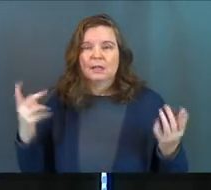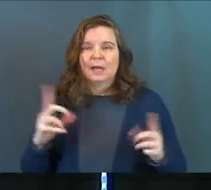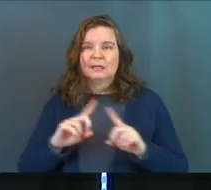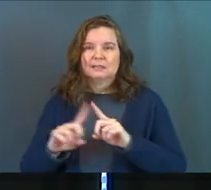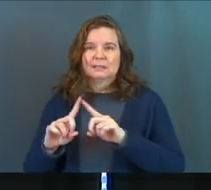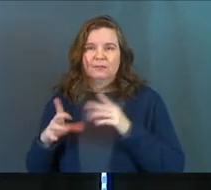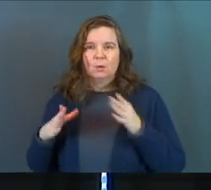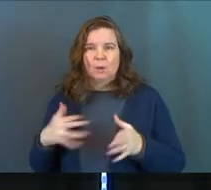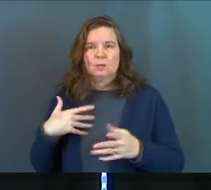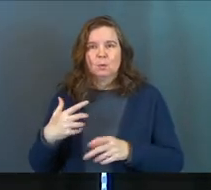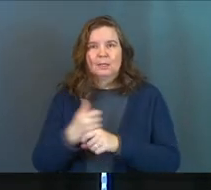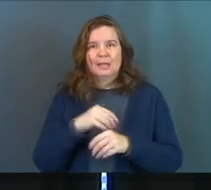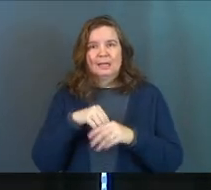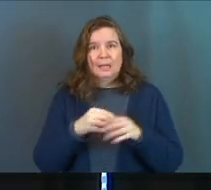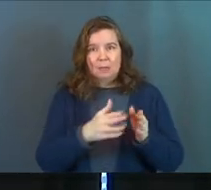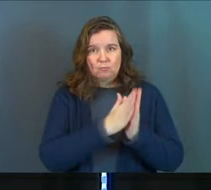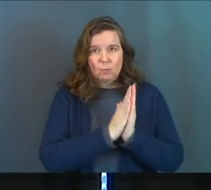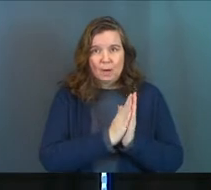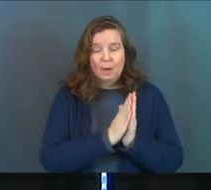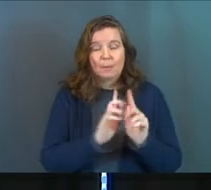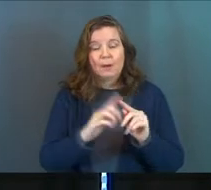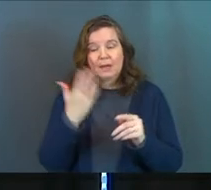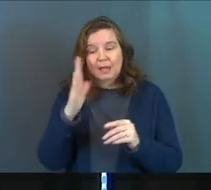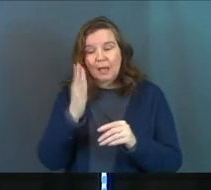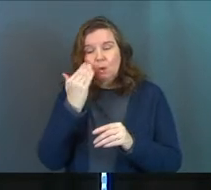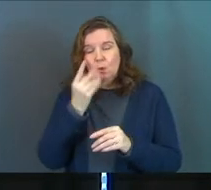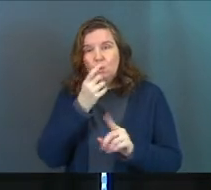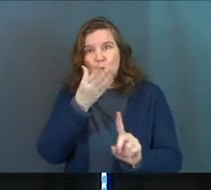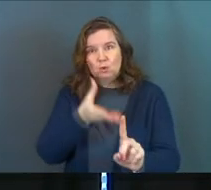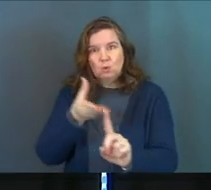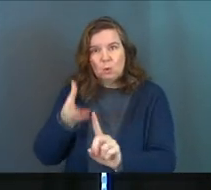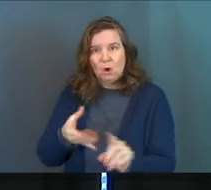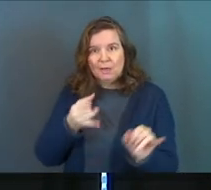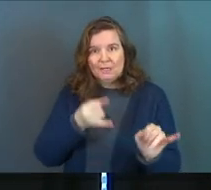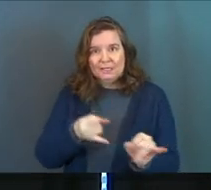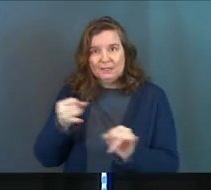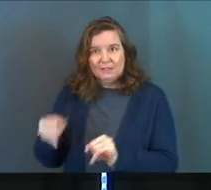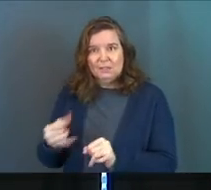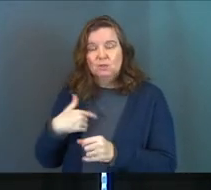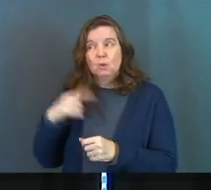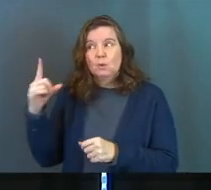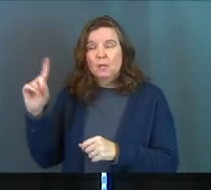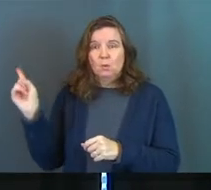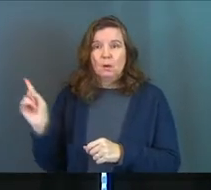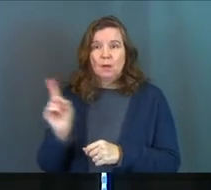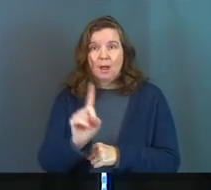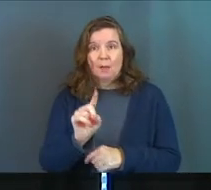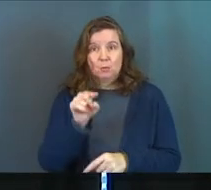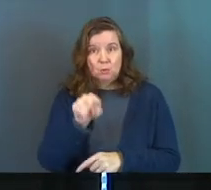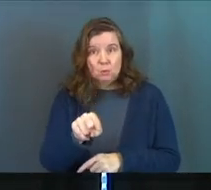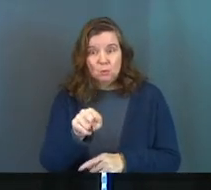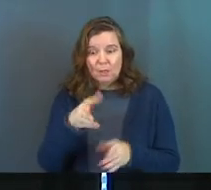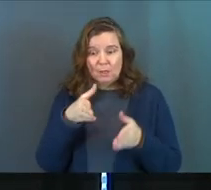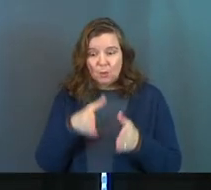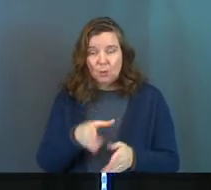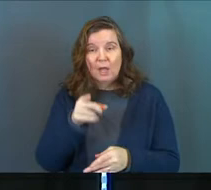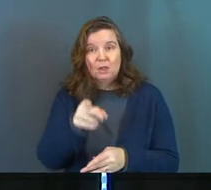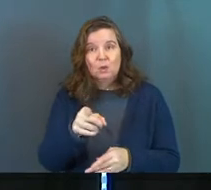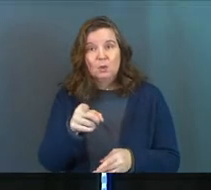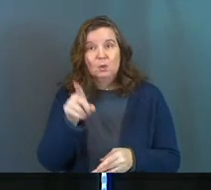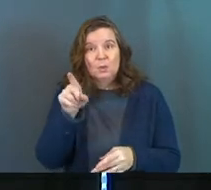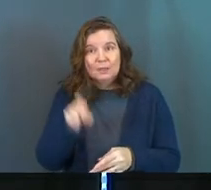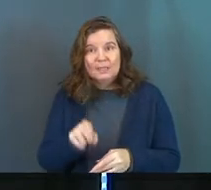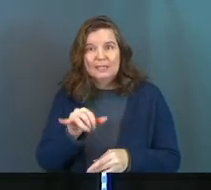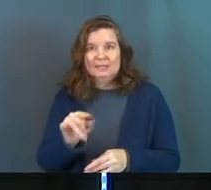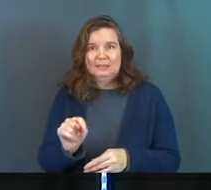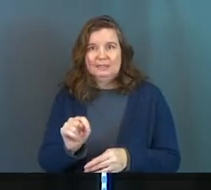of different ways that we get it in prayer, but God knows who you are individually, and so he'll come to you in the way that you